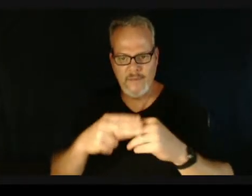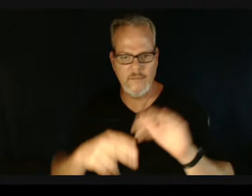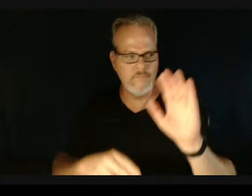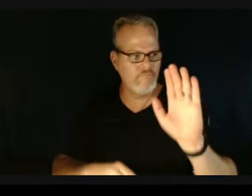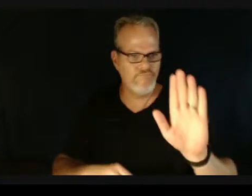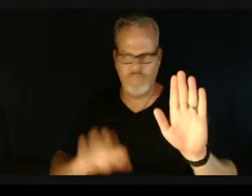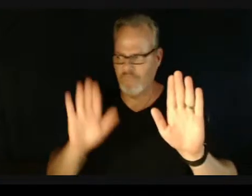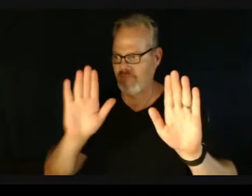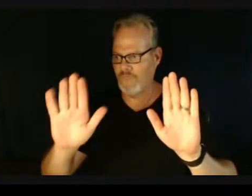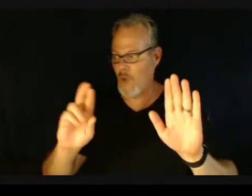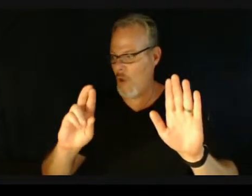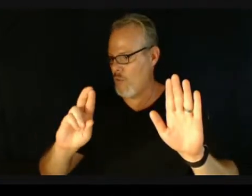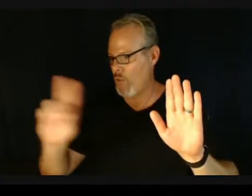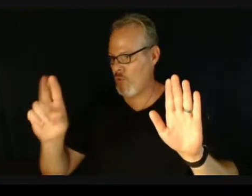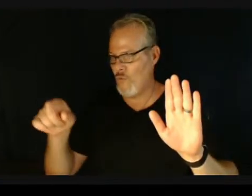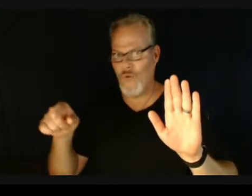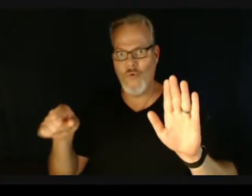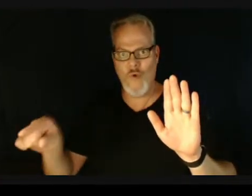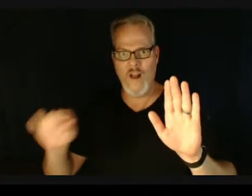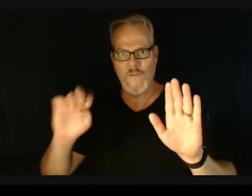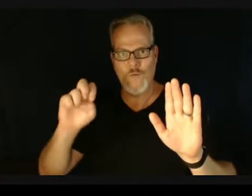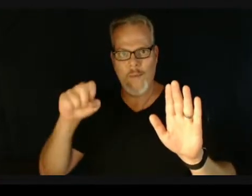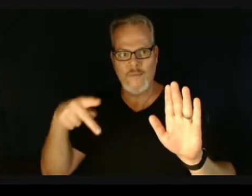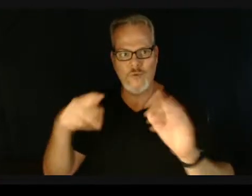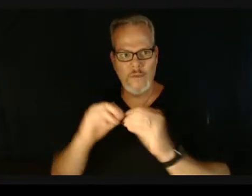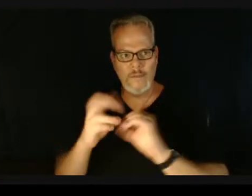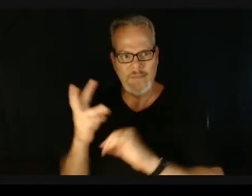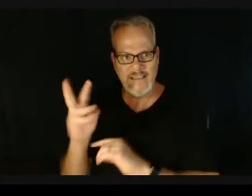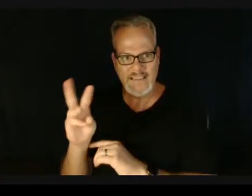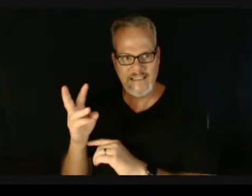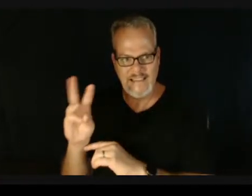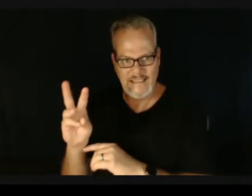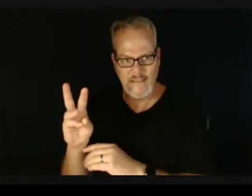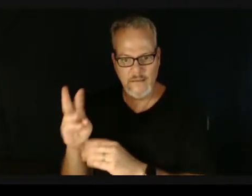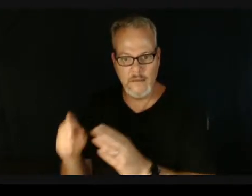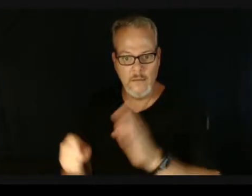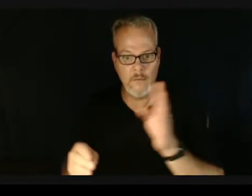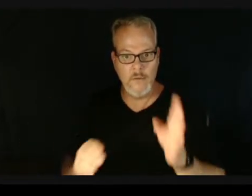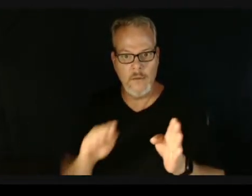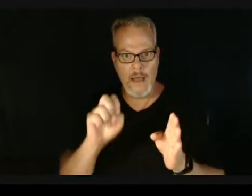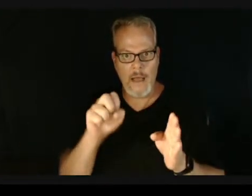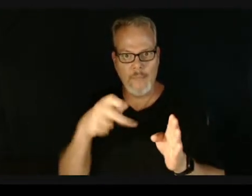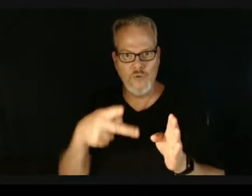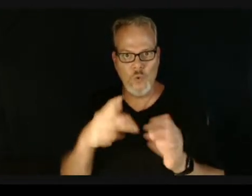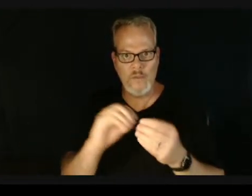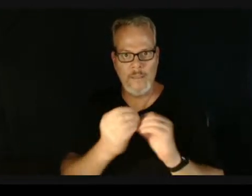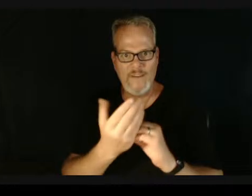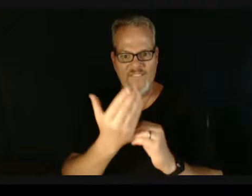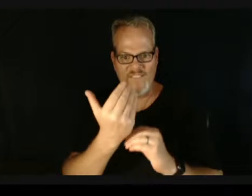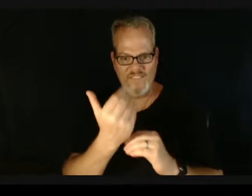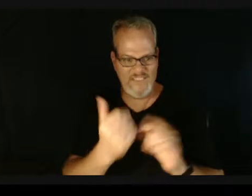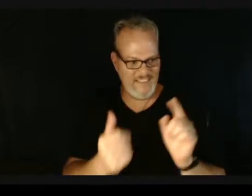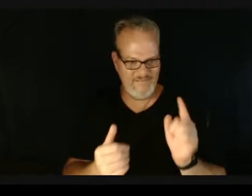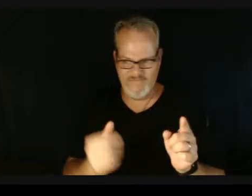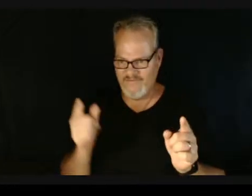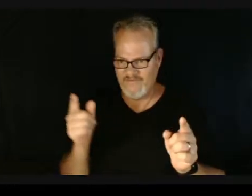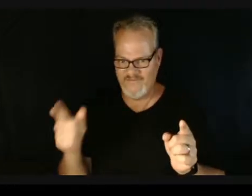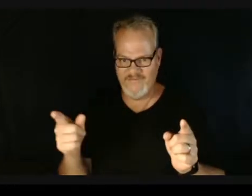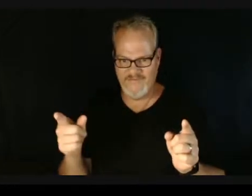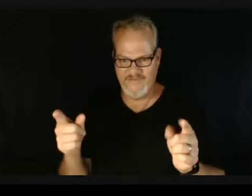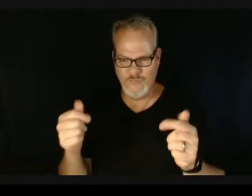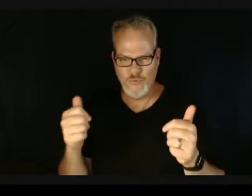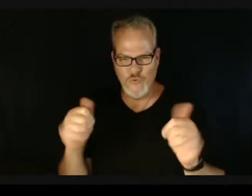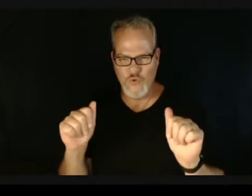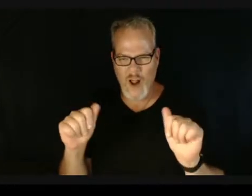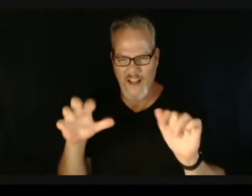the right here for episode 16. And here is episode 15. This is the best frame I could get right now. Caveat is